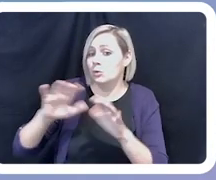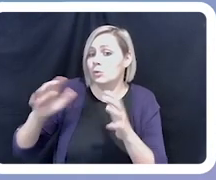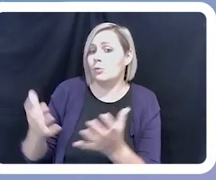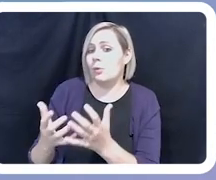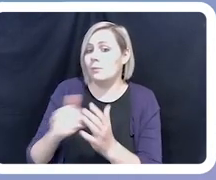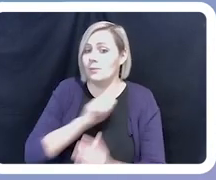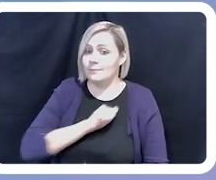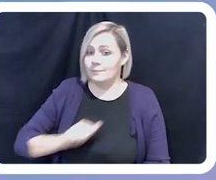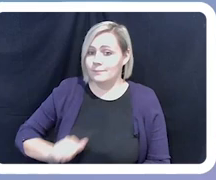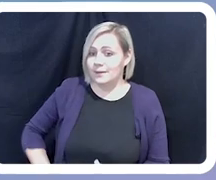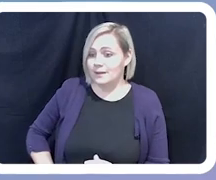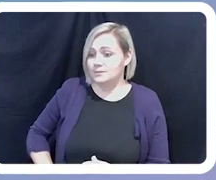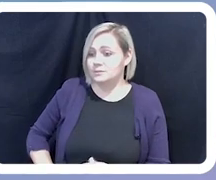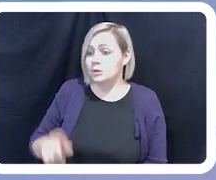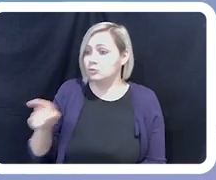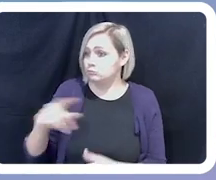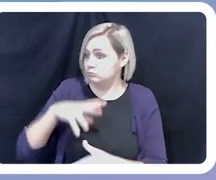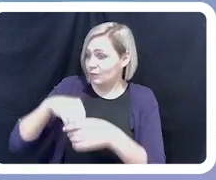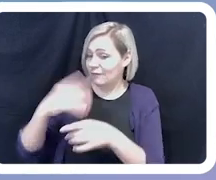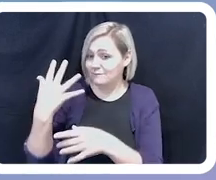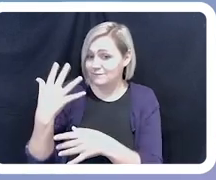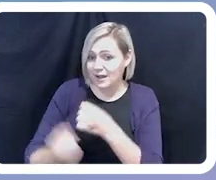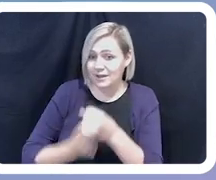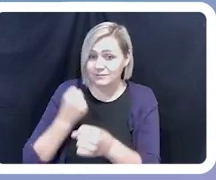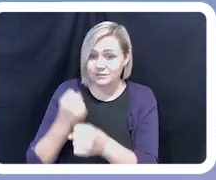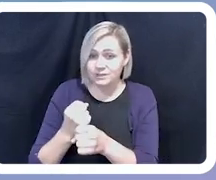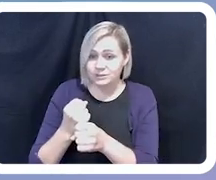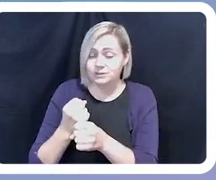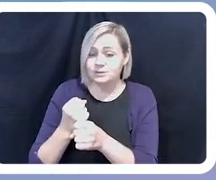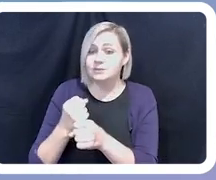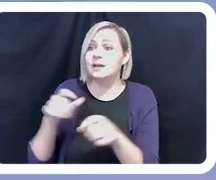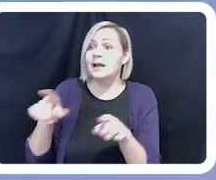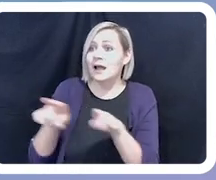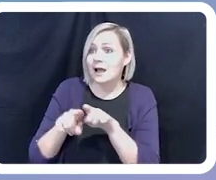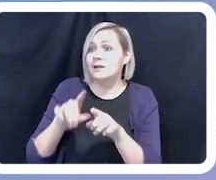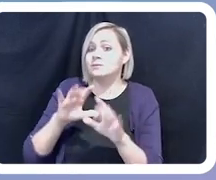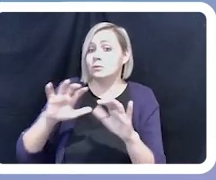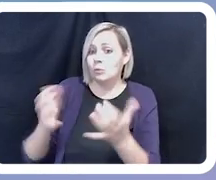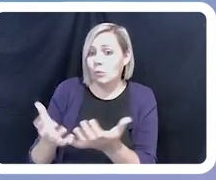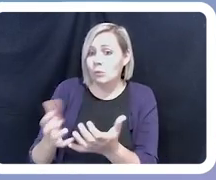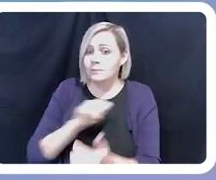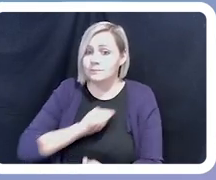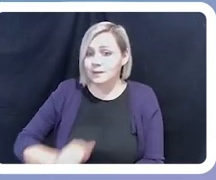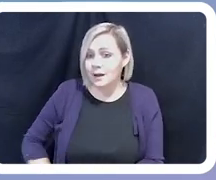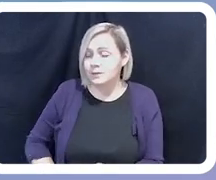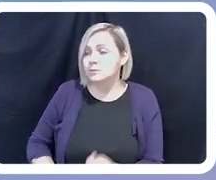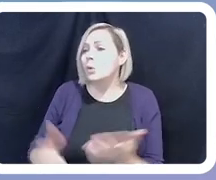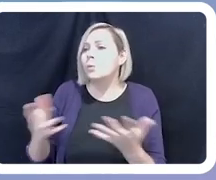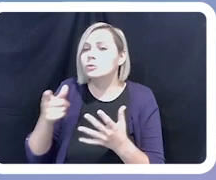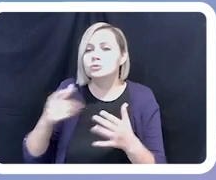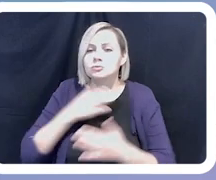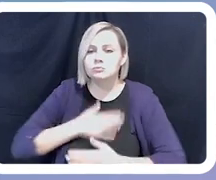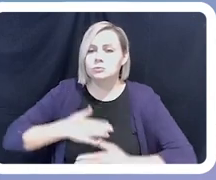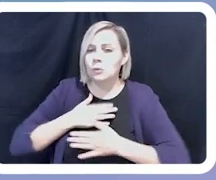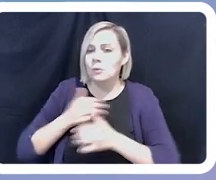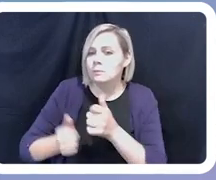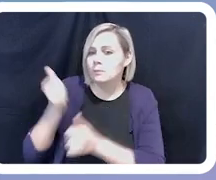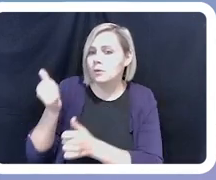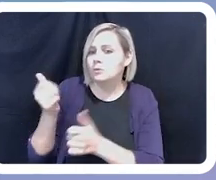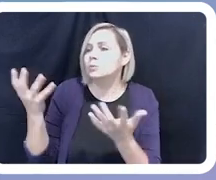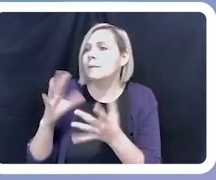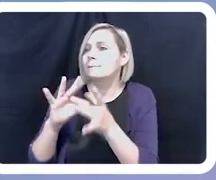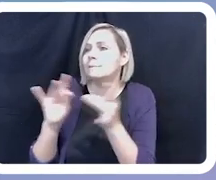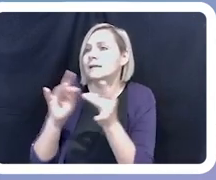Global Ambassador, right? You've been involved with Best Buddies for 5 years. As the Global Ambassador, what is it that you enjoy the most, and